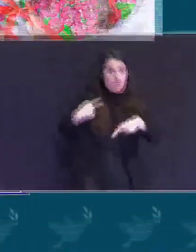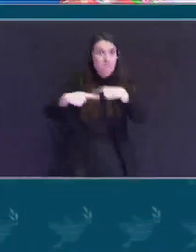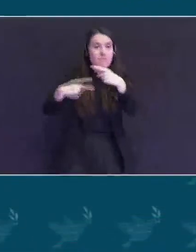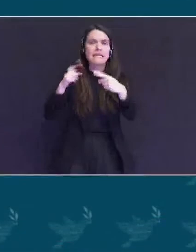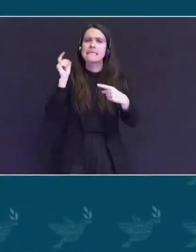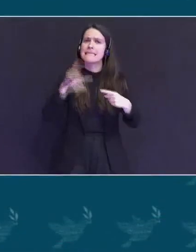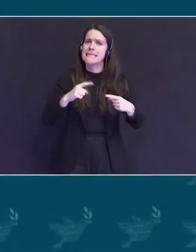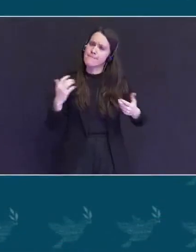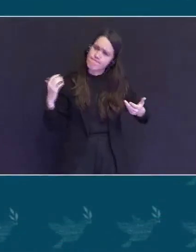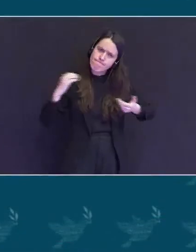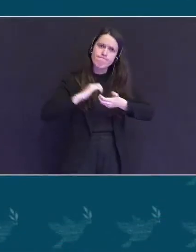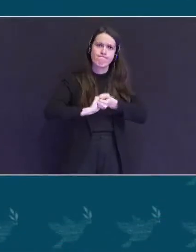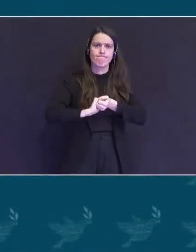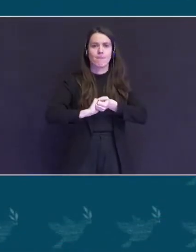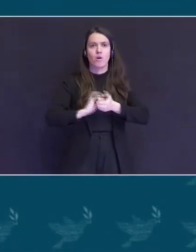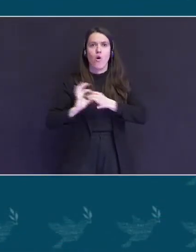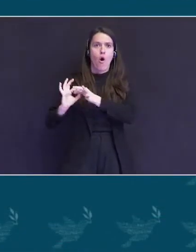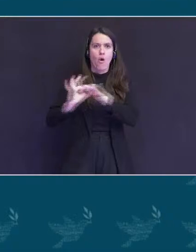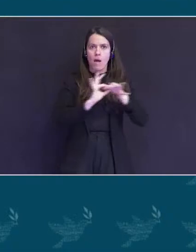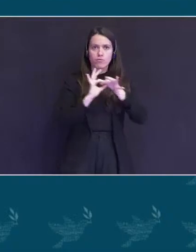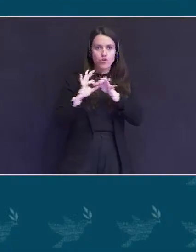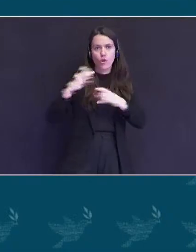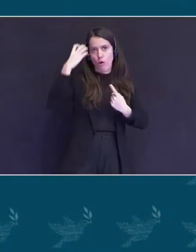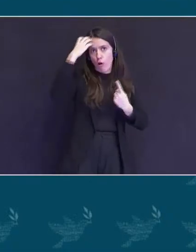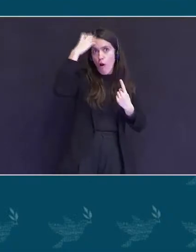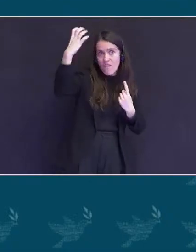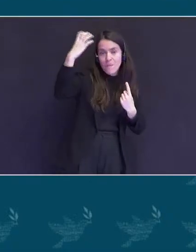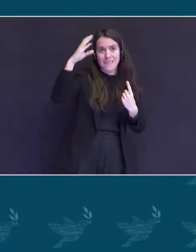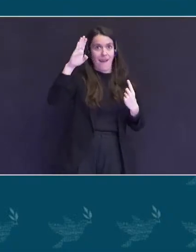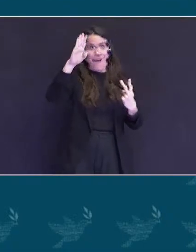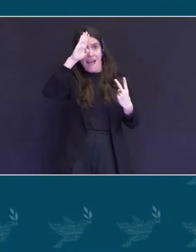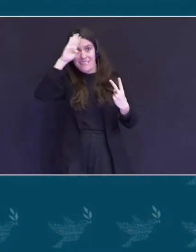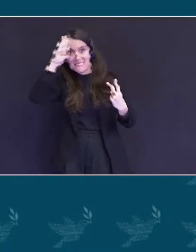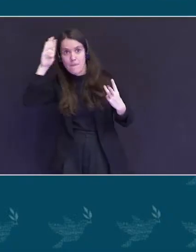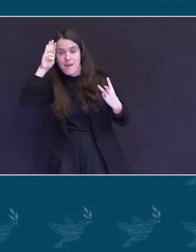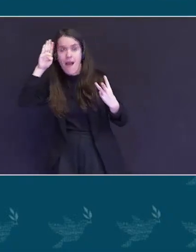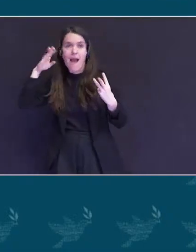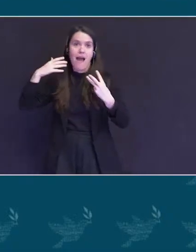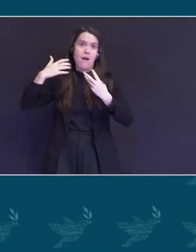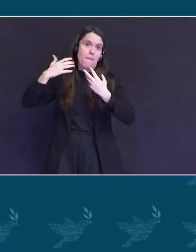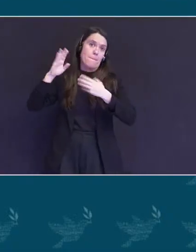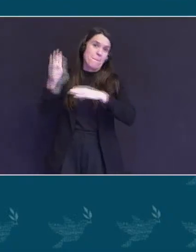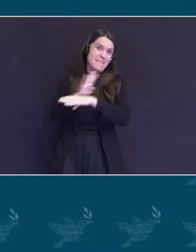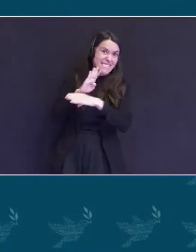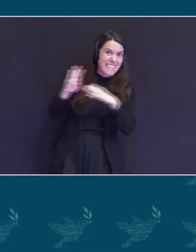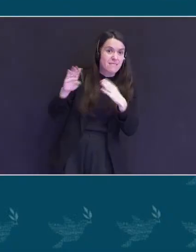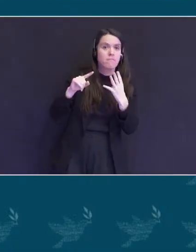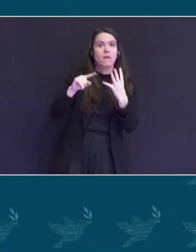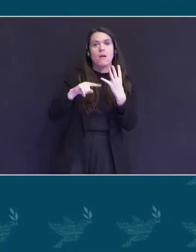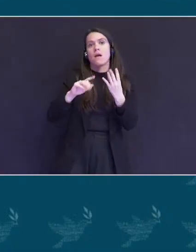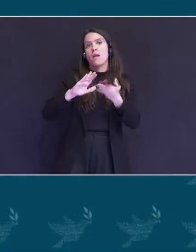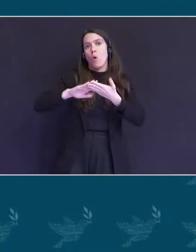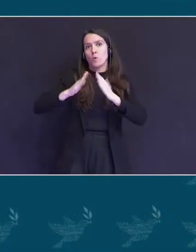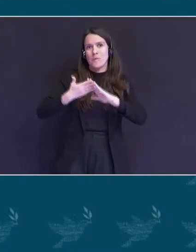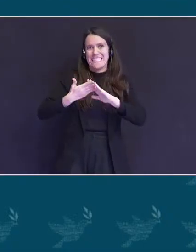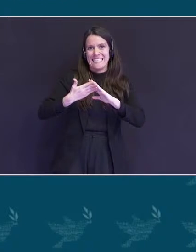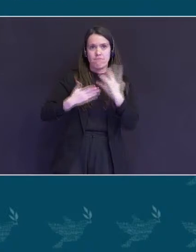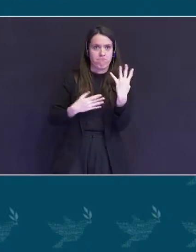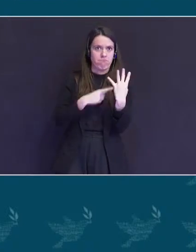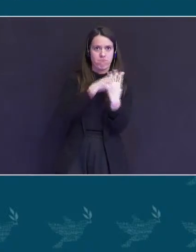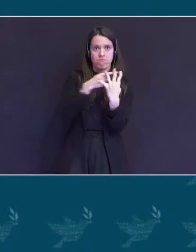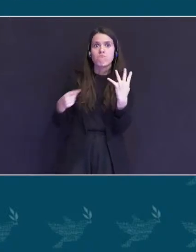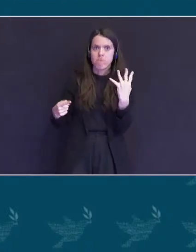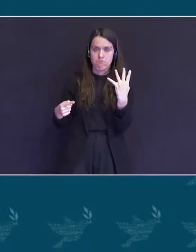close collaboration among government, academia, industry, and language communities. So that's why this is not